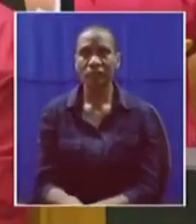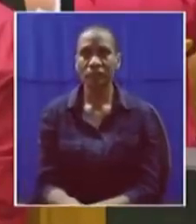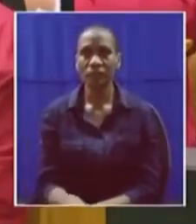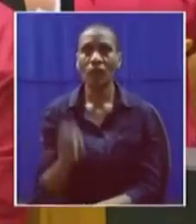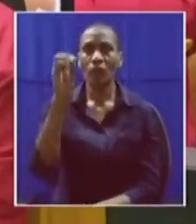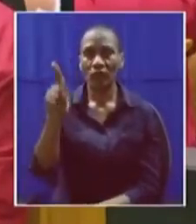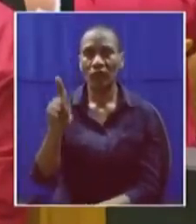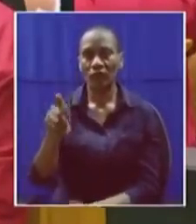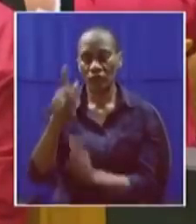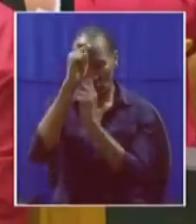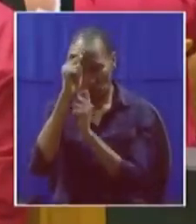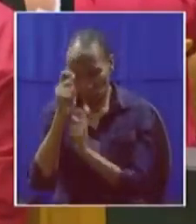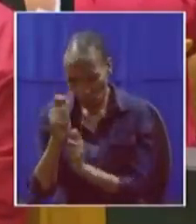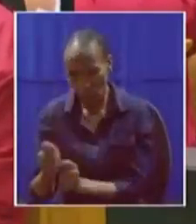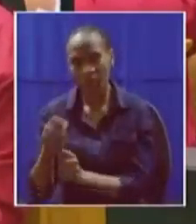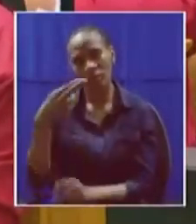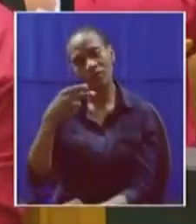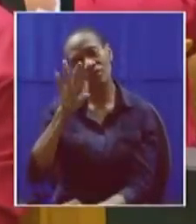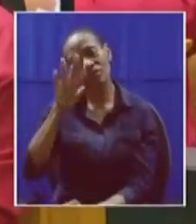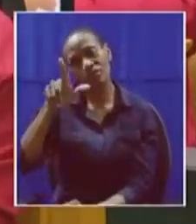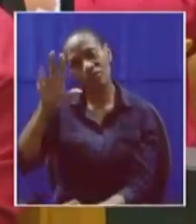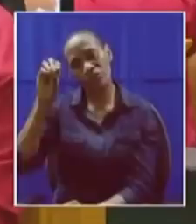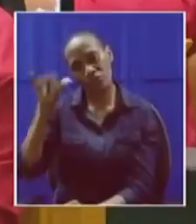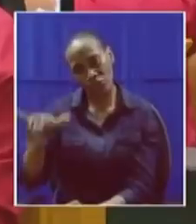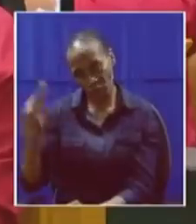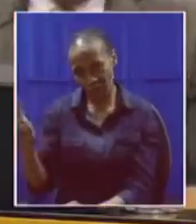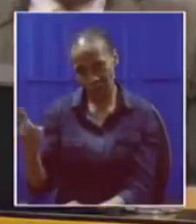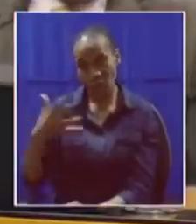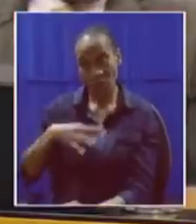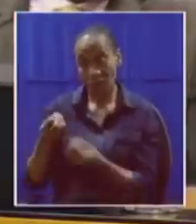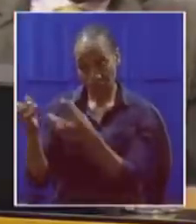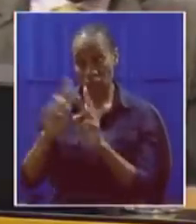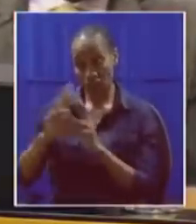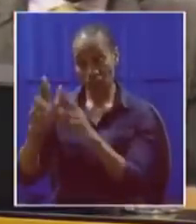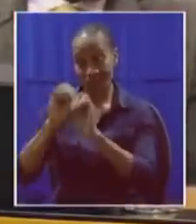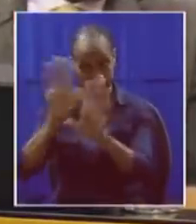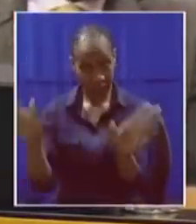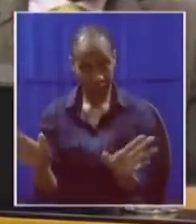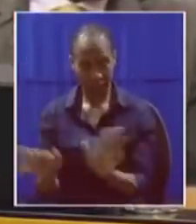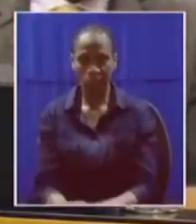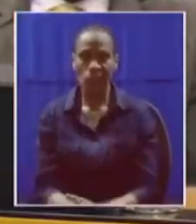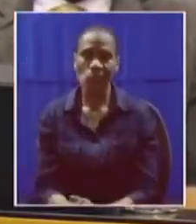Okay, Honorable Floyd. And let me give you the answer.